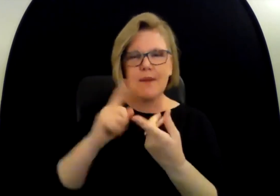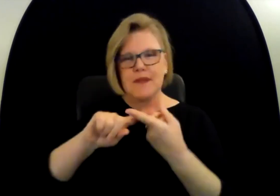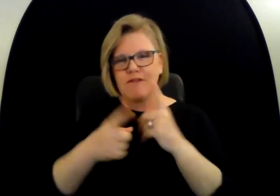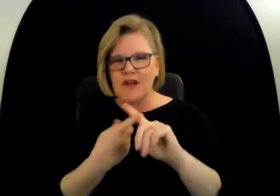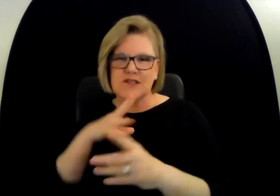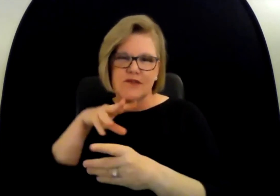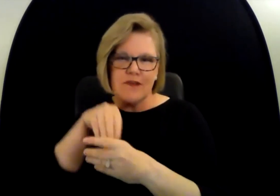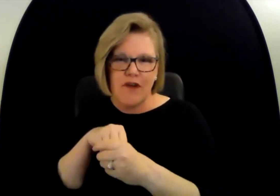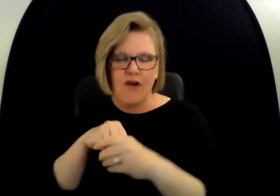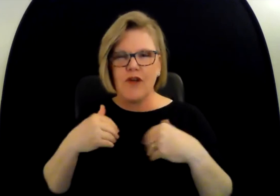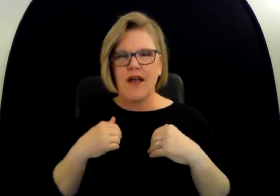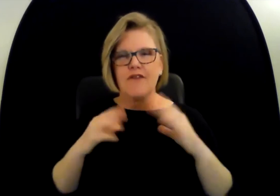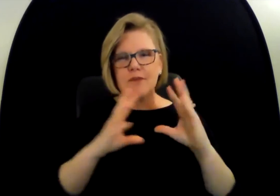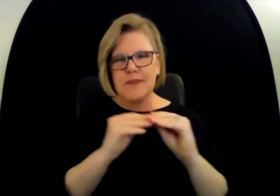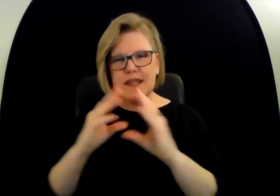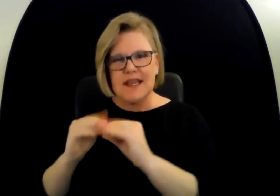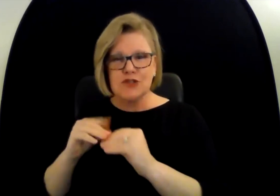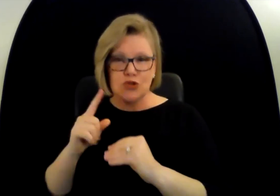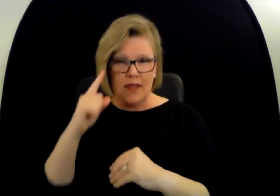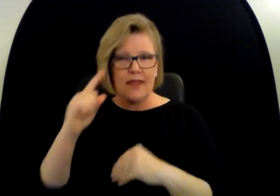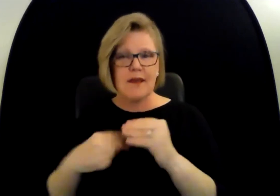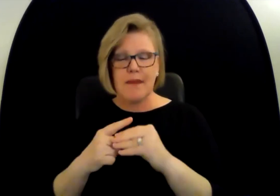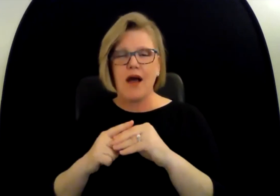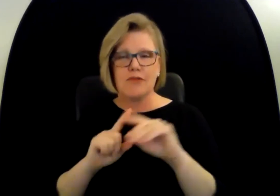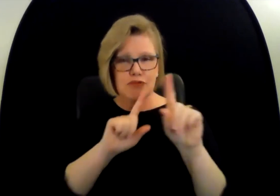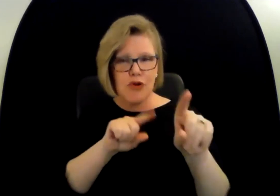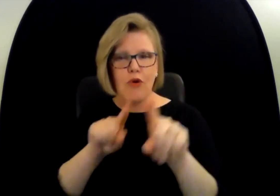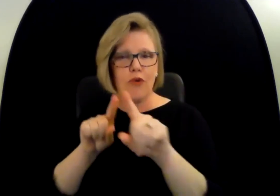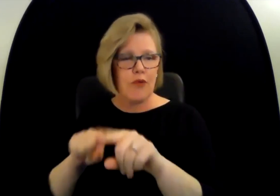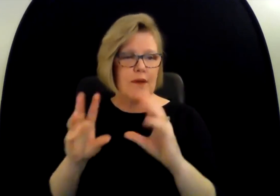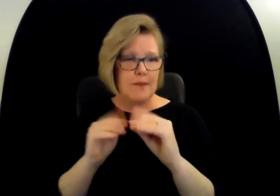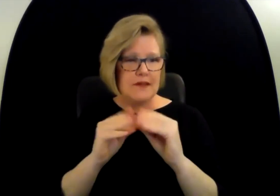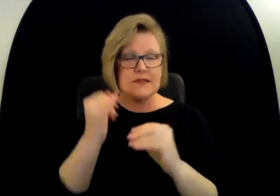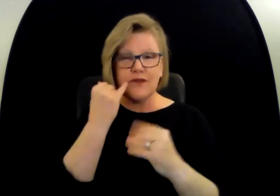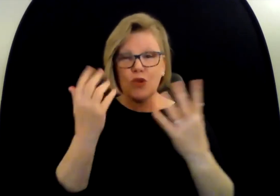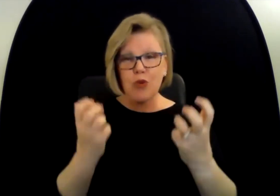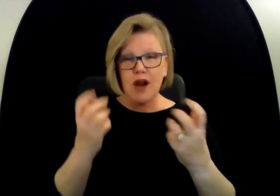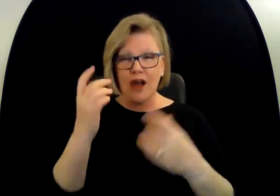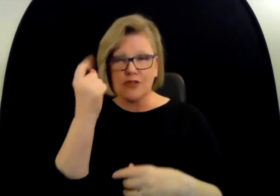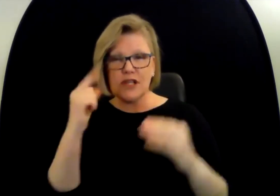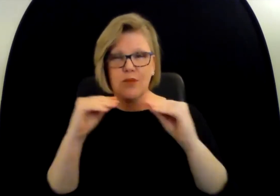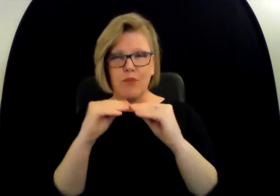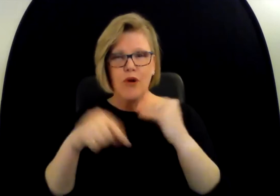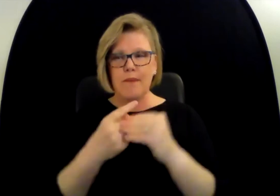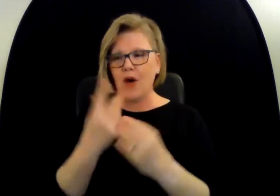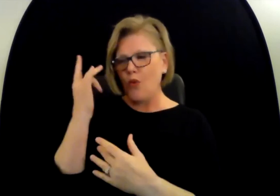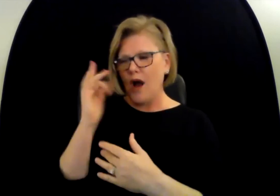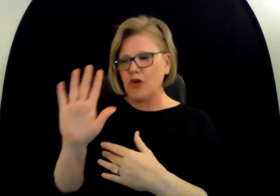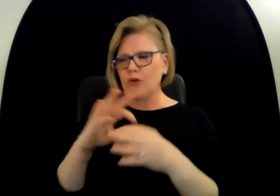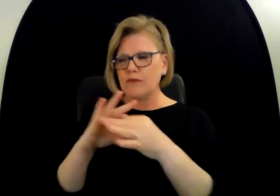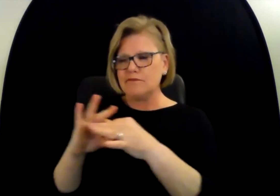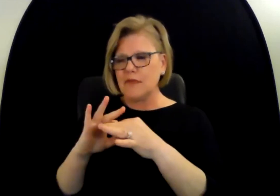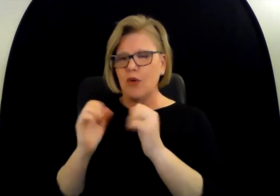meetings to consider going to if you just want to understand a bit more about why your relationship